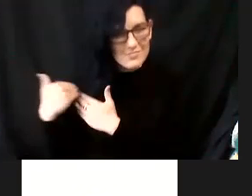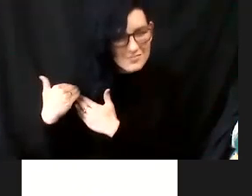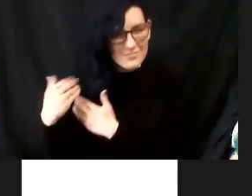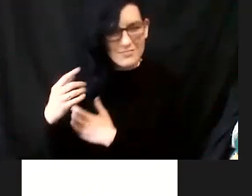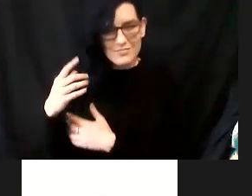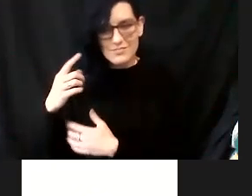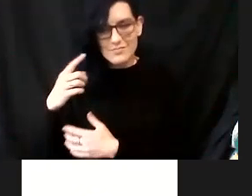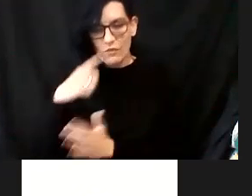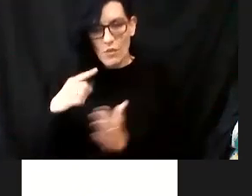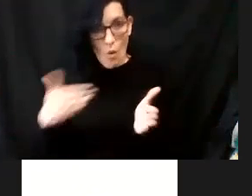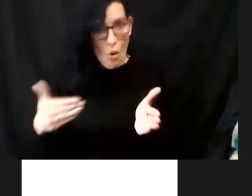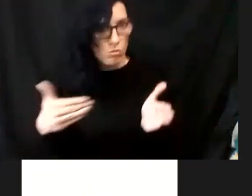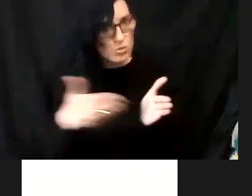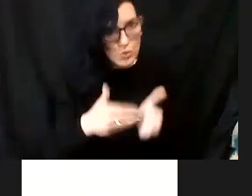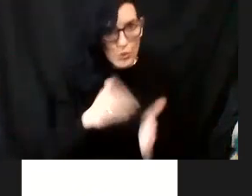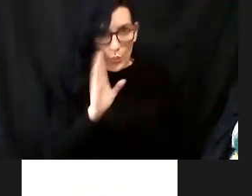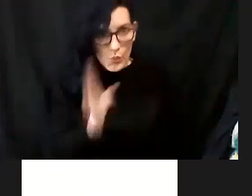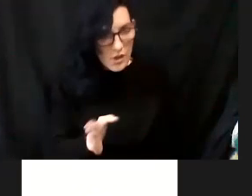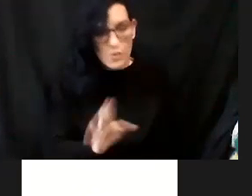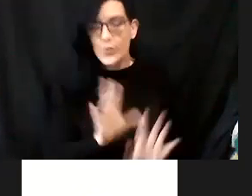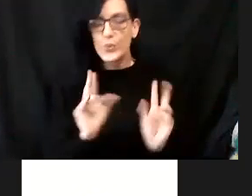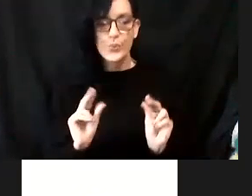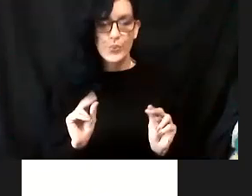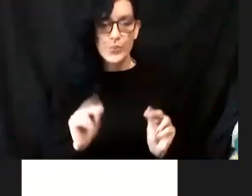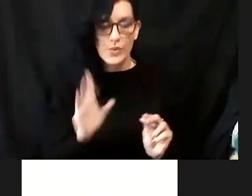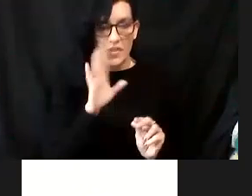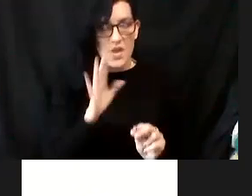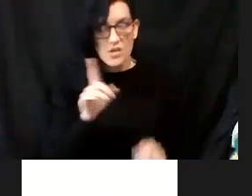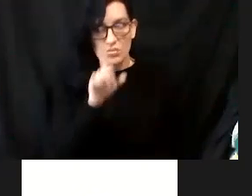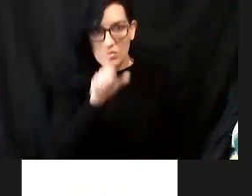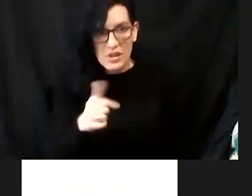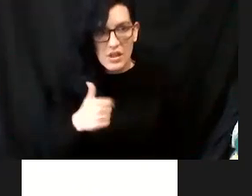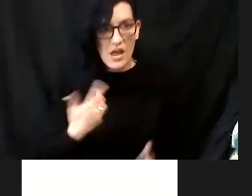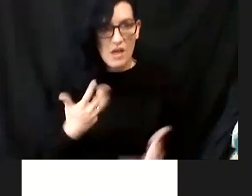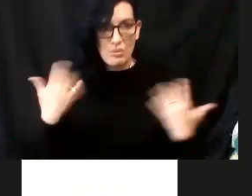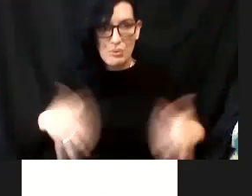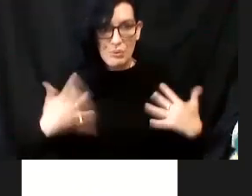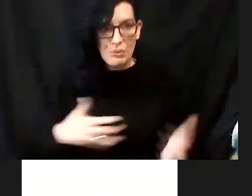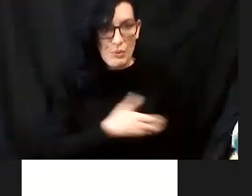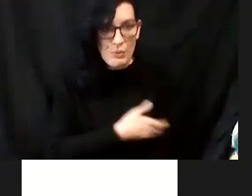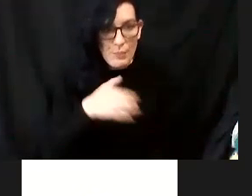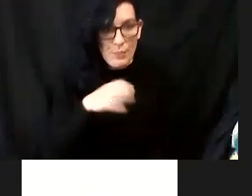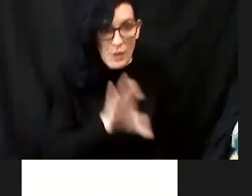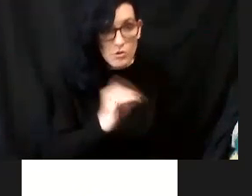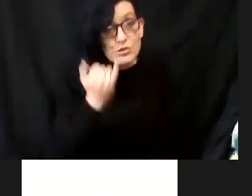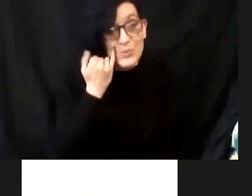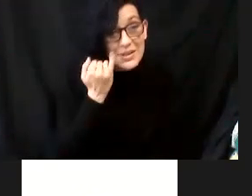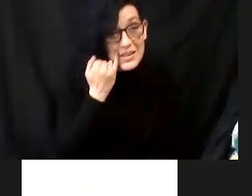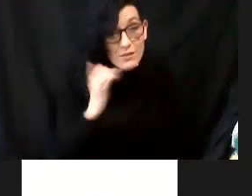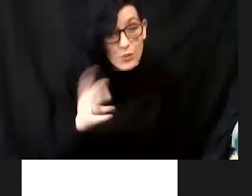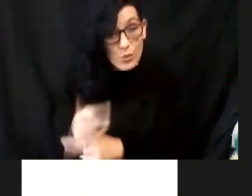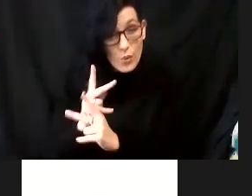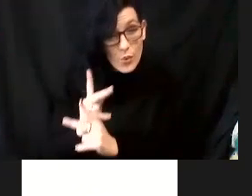They have extraordinary collection powers. So once you default, they have the power to just go in and